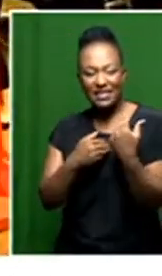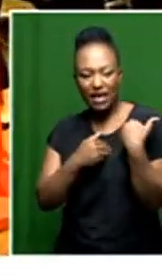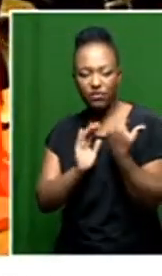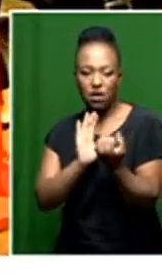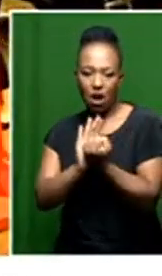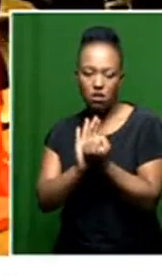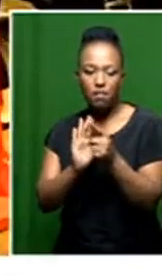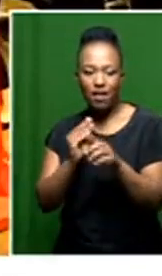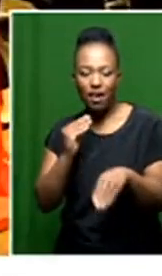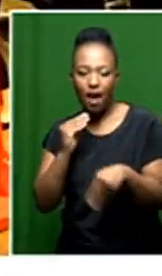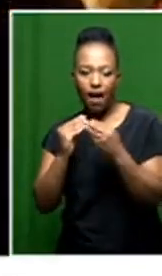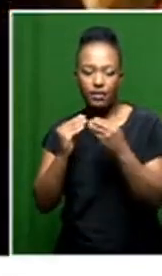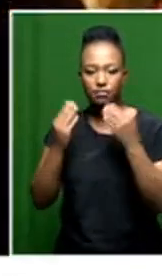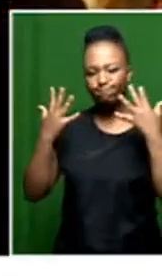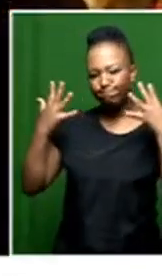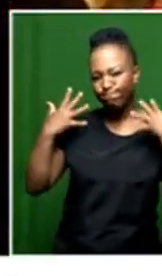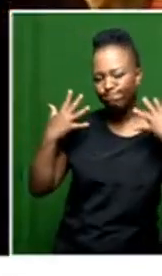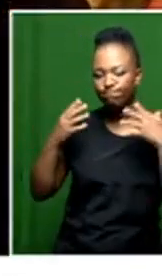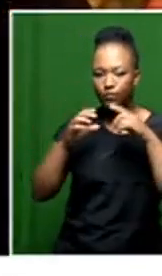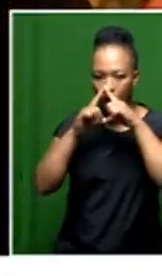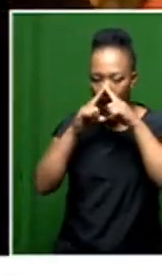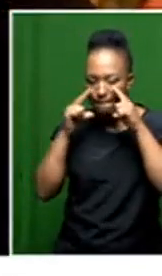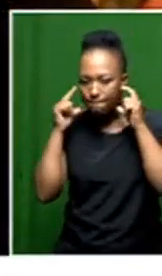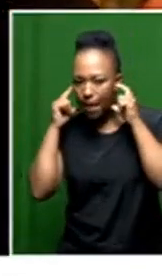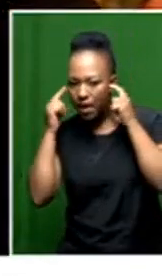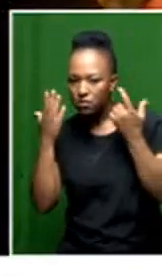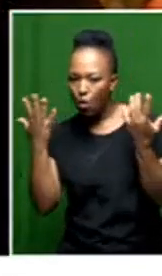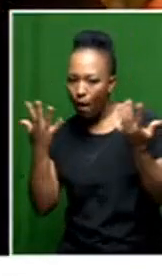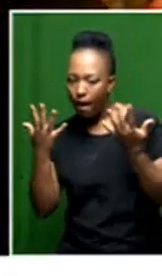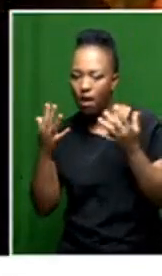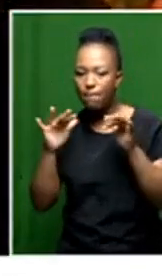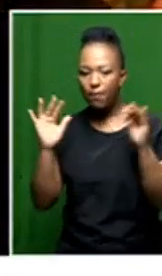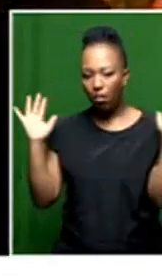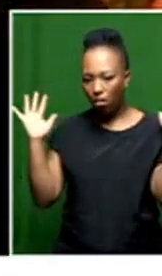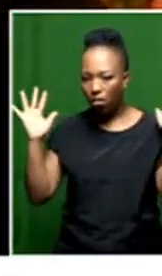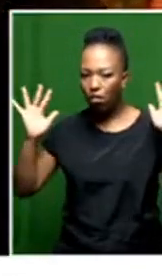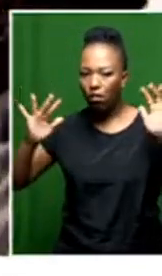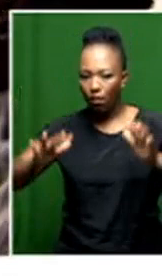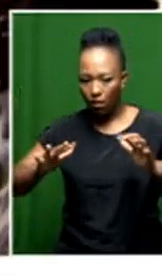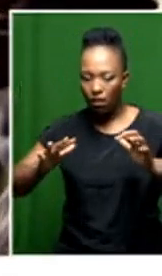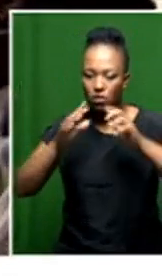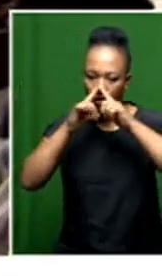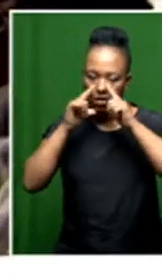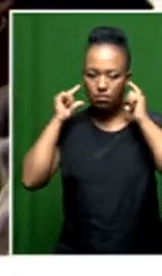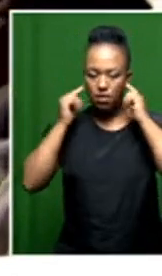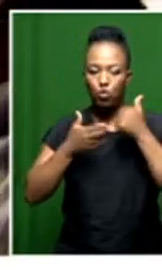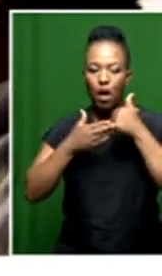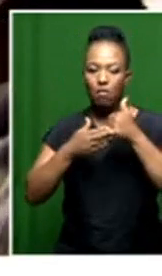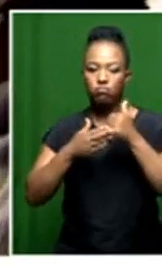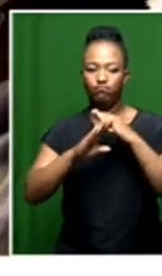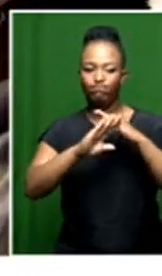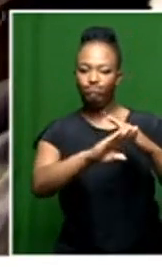these parameters of ventilation and mask in combination to assist people from not contracting this